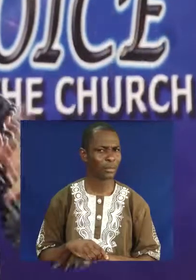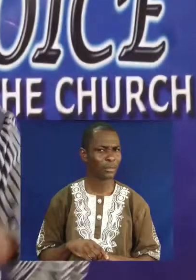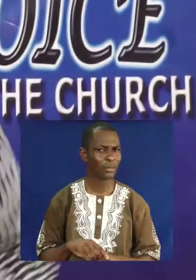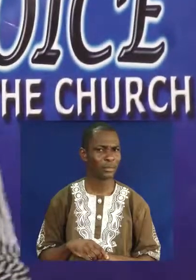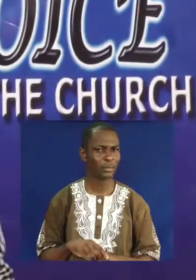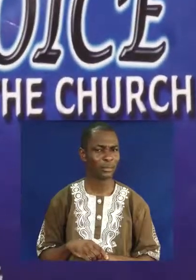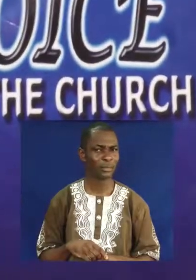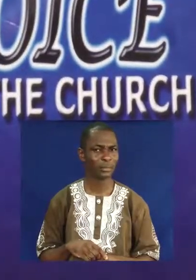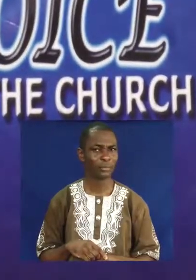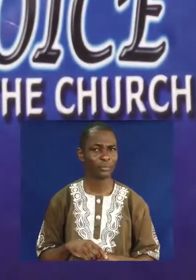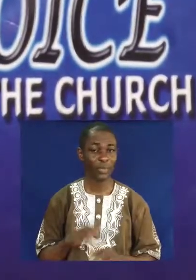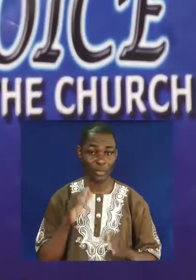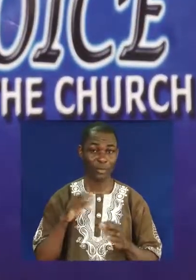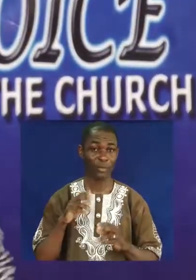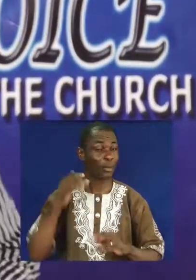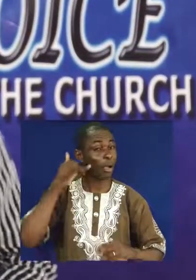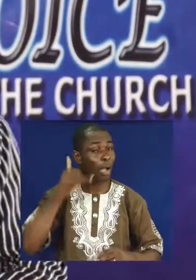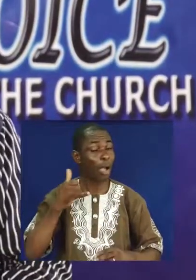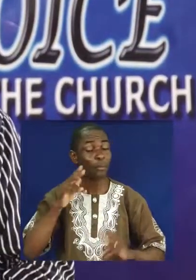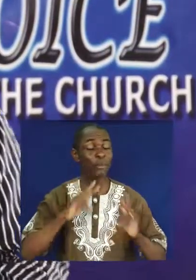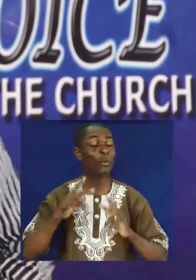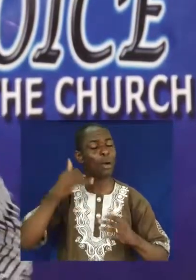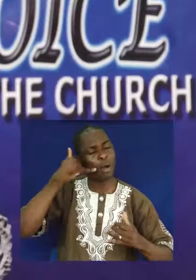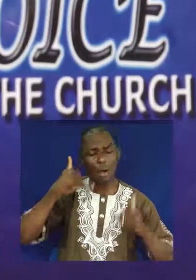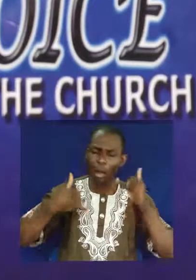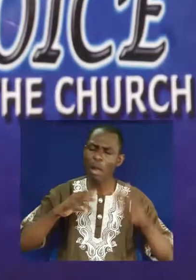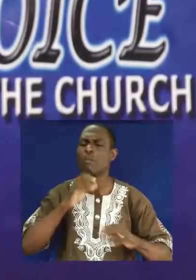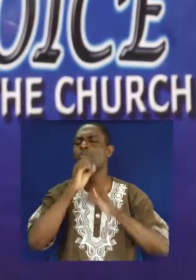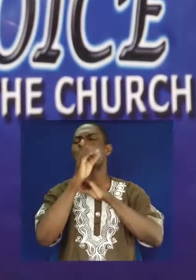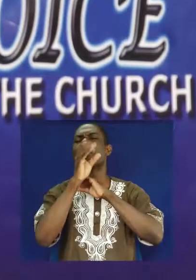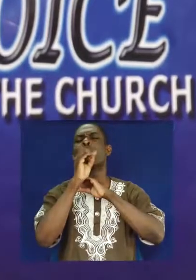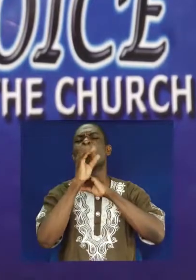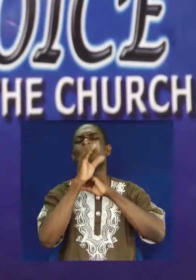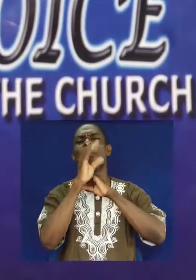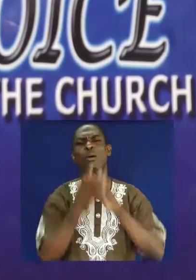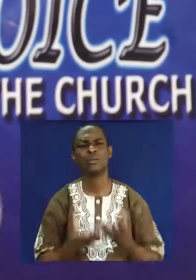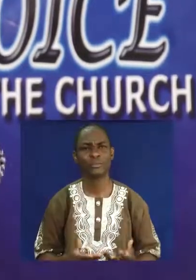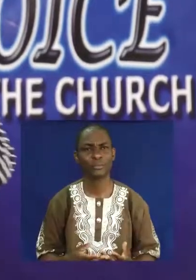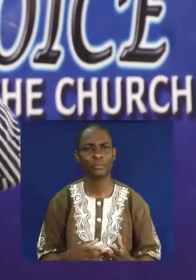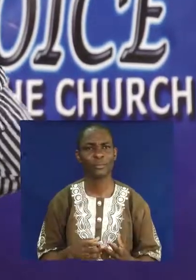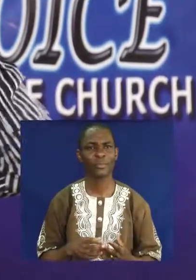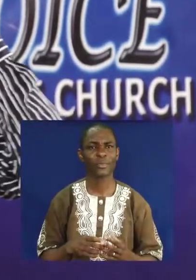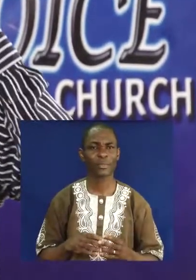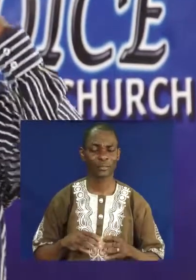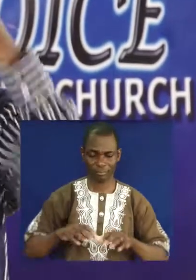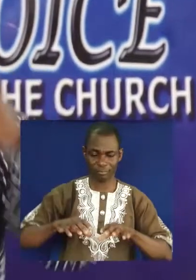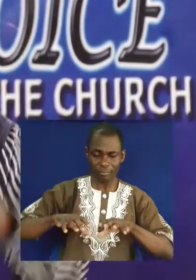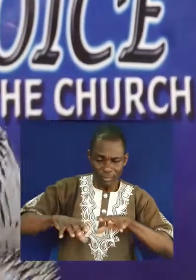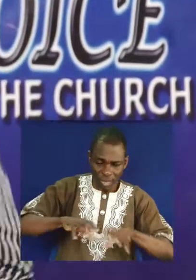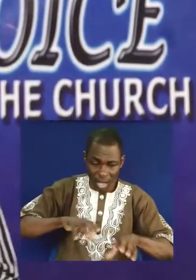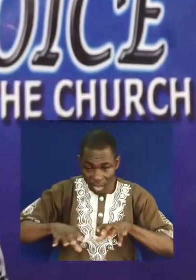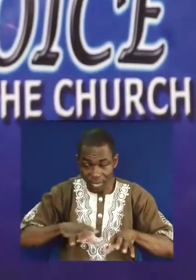kasa dodo and a political parties and supporters no e kasa dodo nimdie entra so